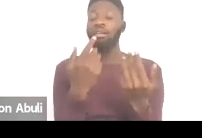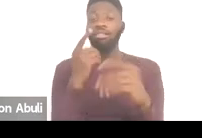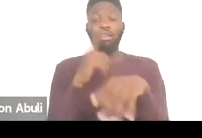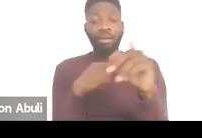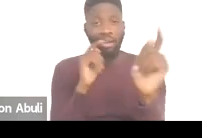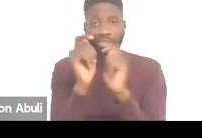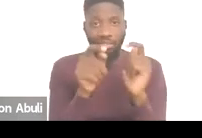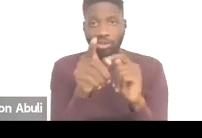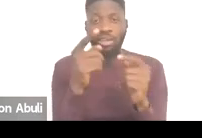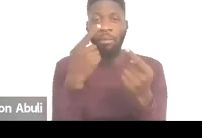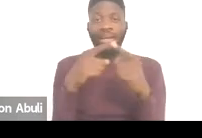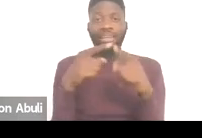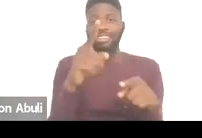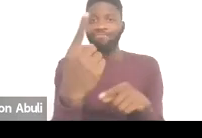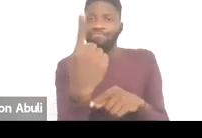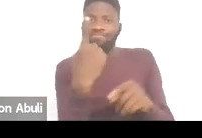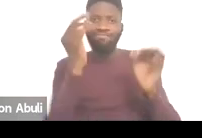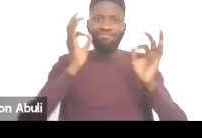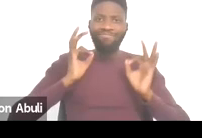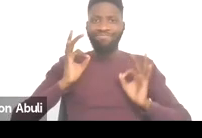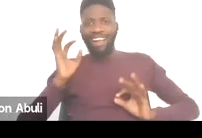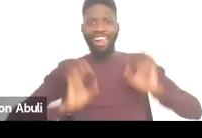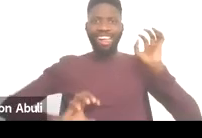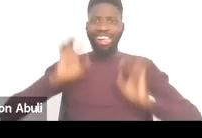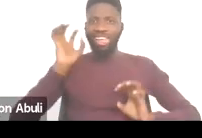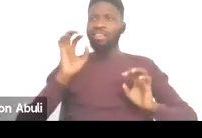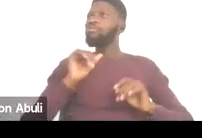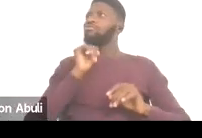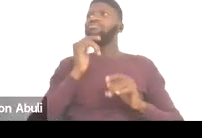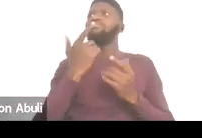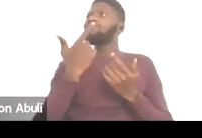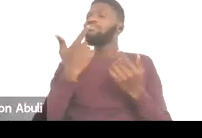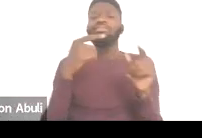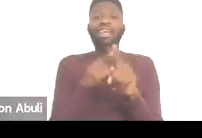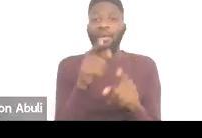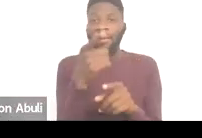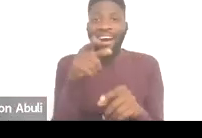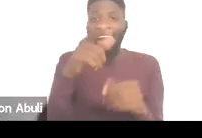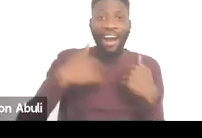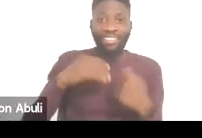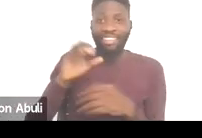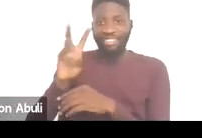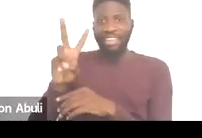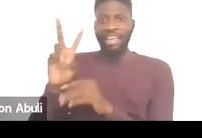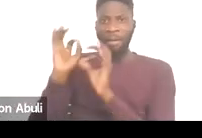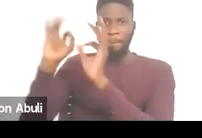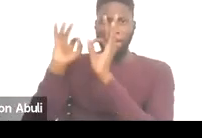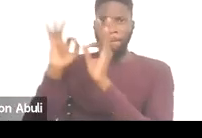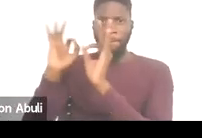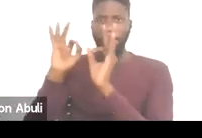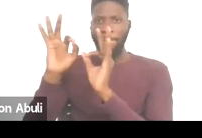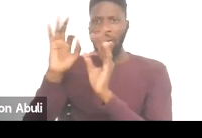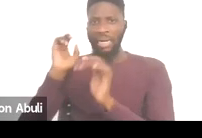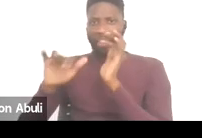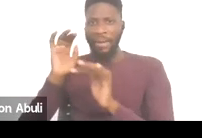you do not present yourself well, you don't look like you may have a good CV, unaweza kuwa umeandika CV vizuri